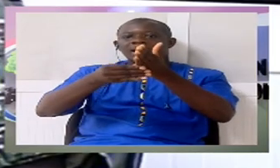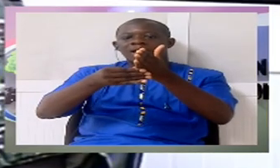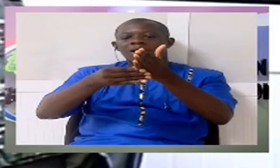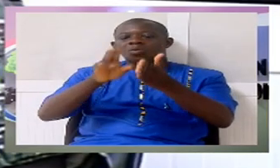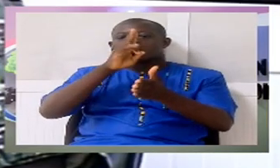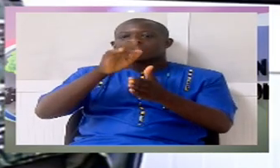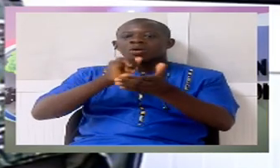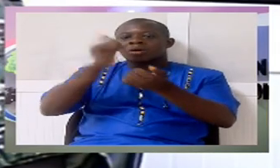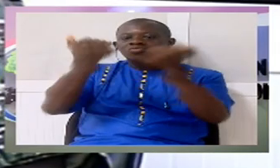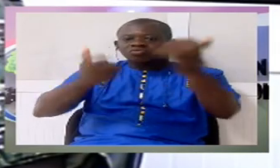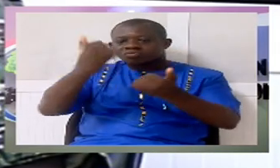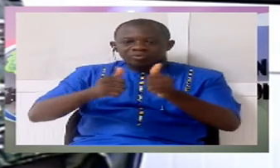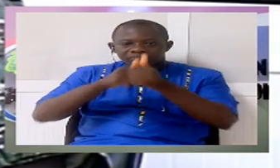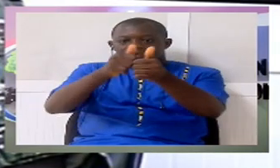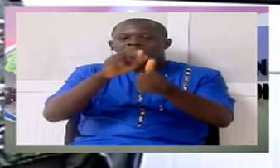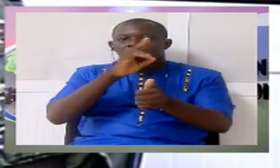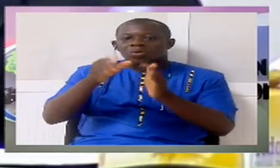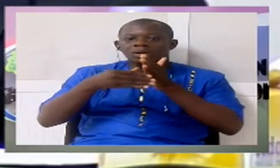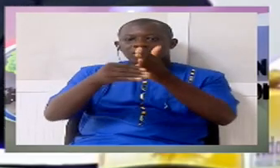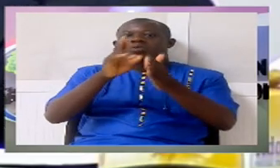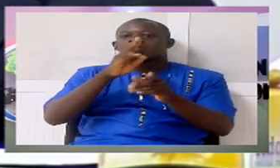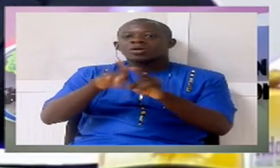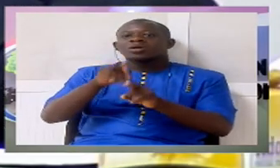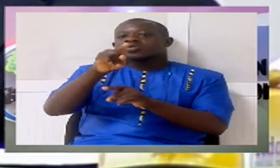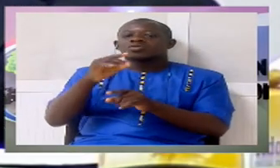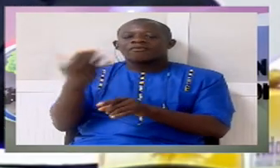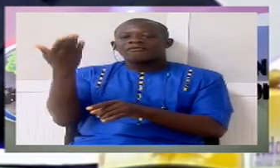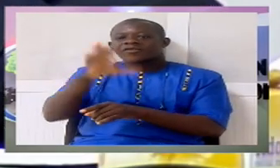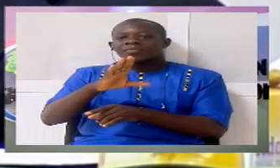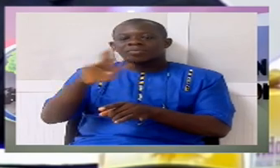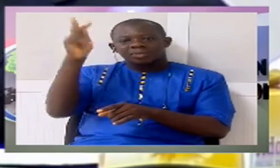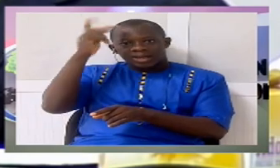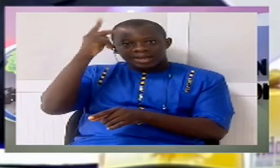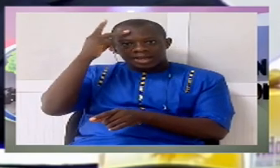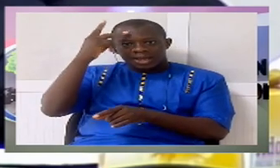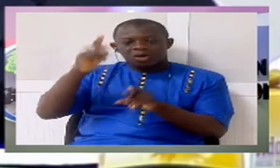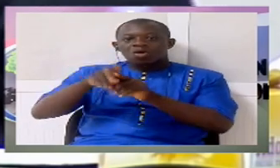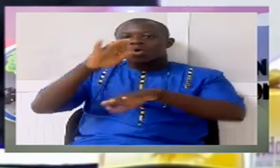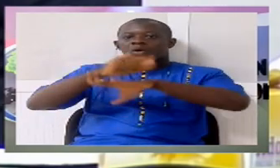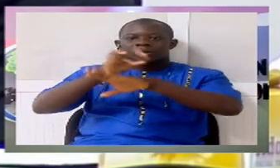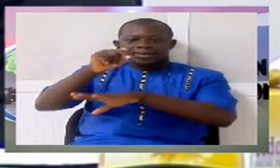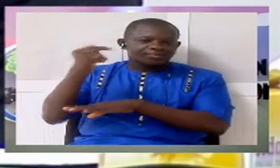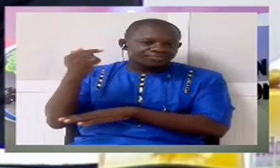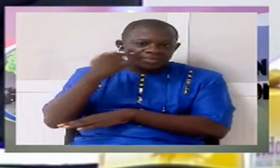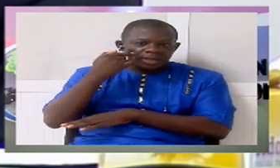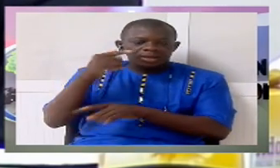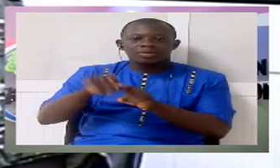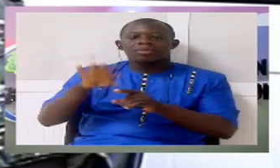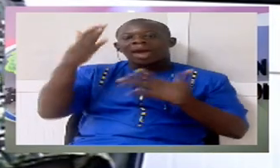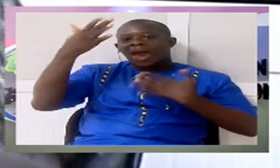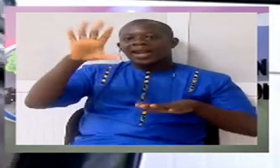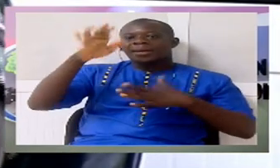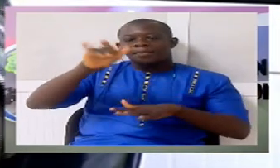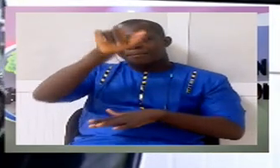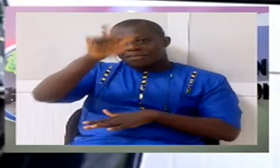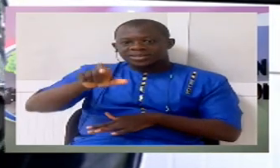ji ñoo wax ni nak mom kan mo nekkon convoy. When you were coming from Kanilai on the day the Arab guy died. Bi ngeen don